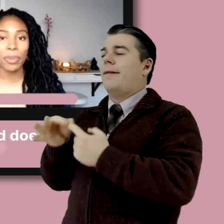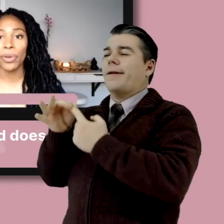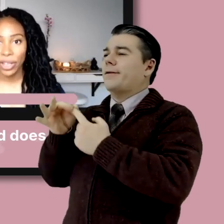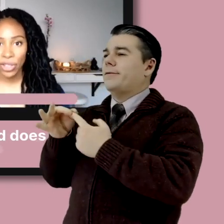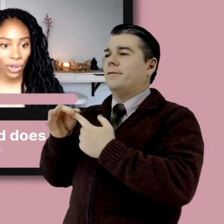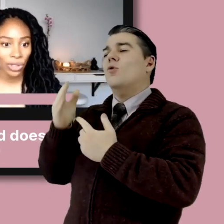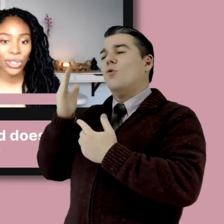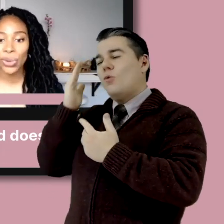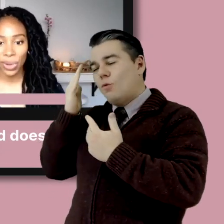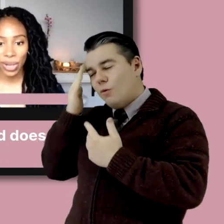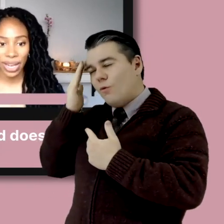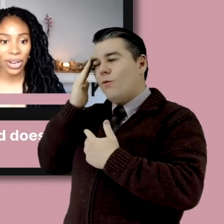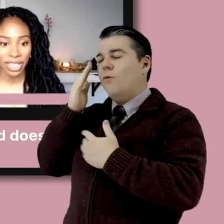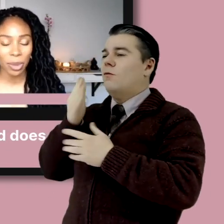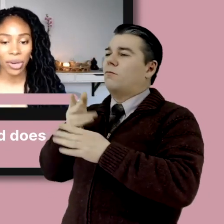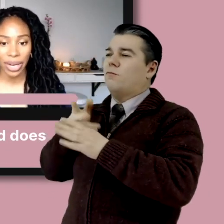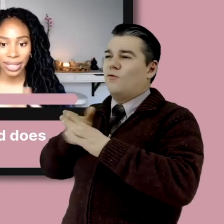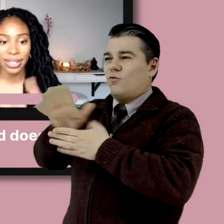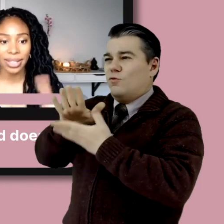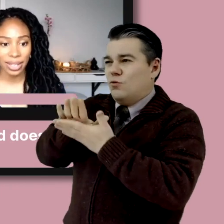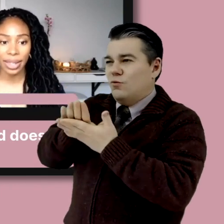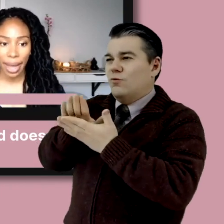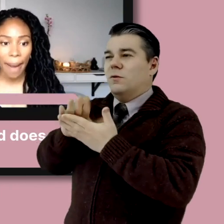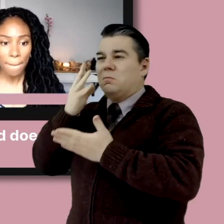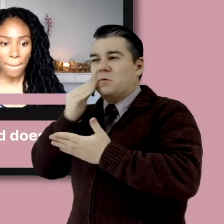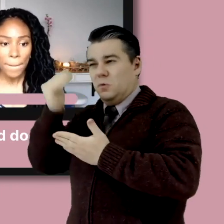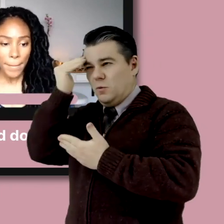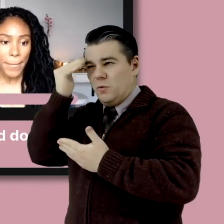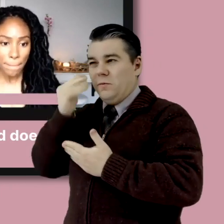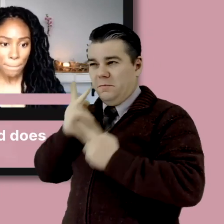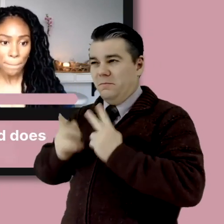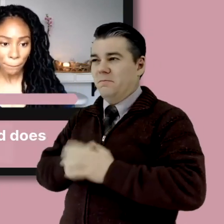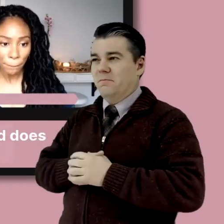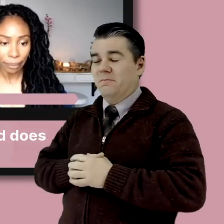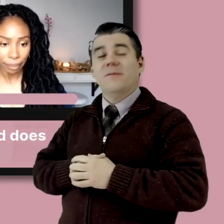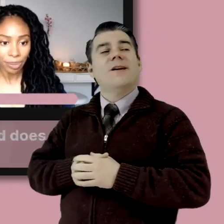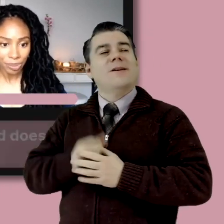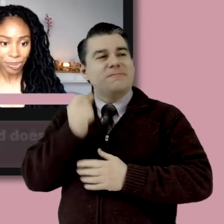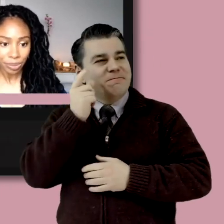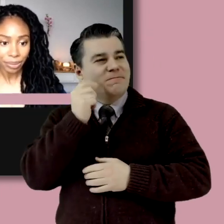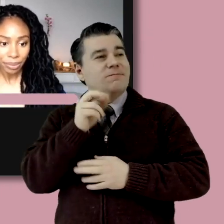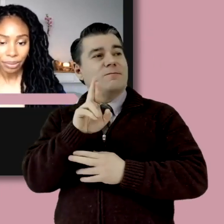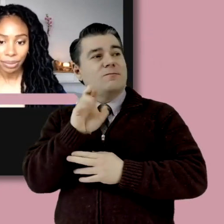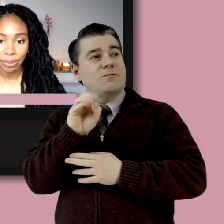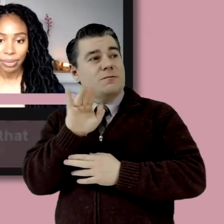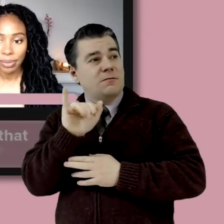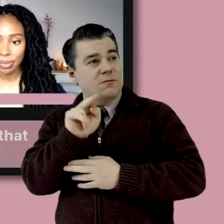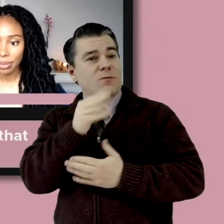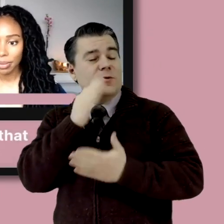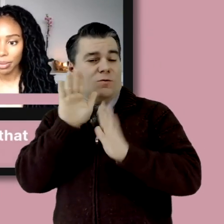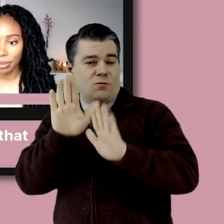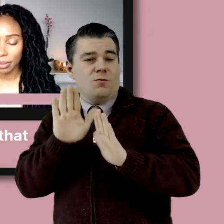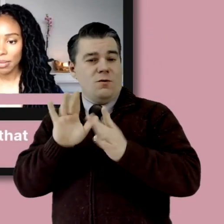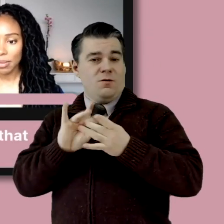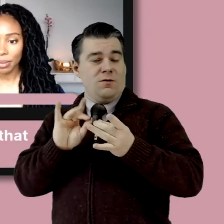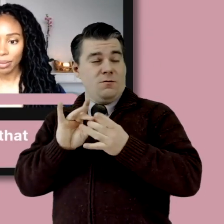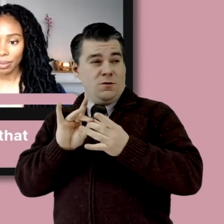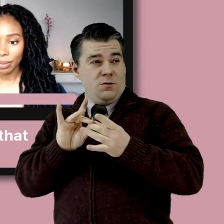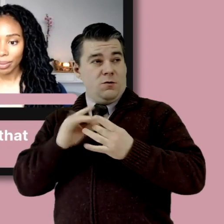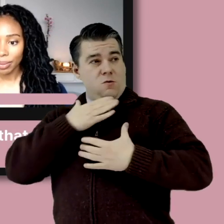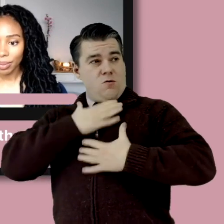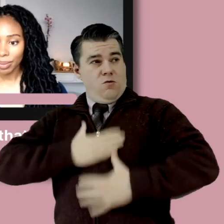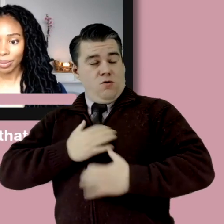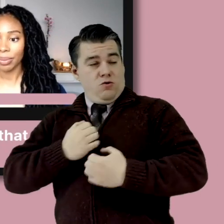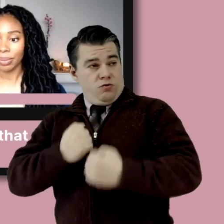like the professional schooling or experience to see that. I see. And Robin actually made a great comment.